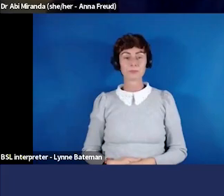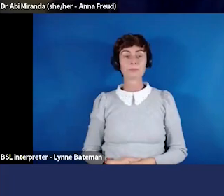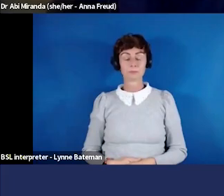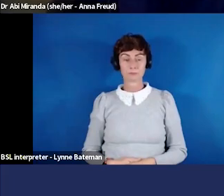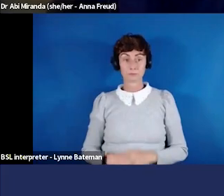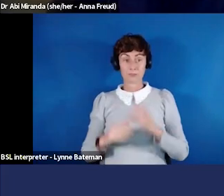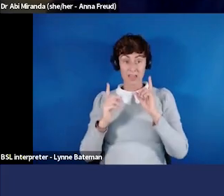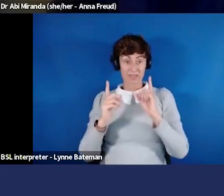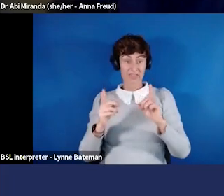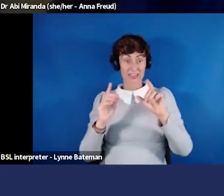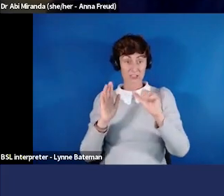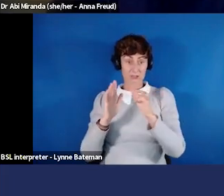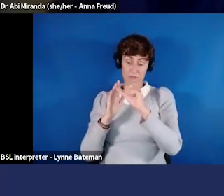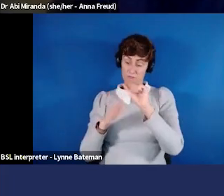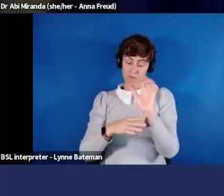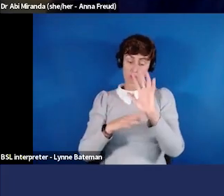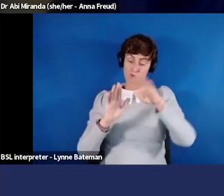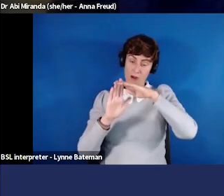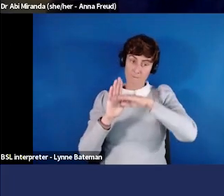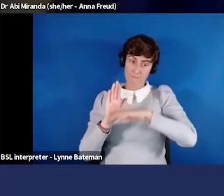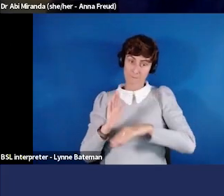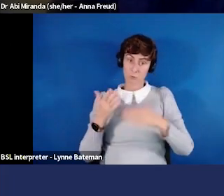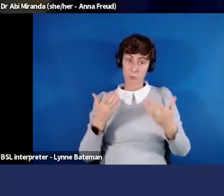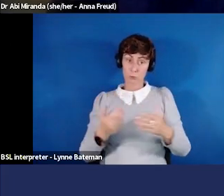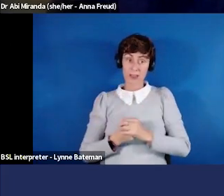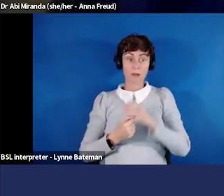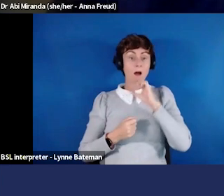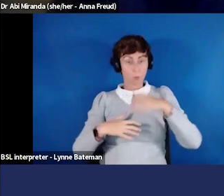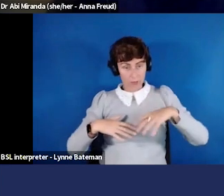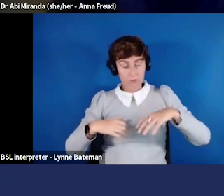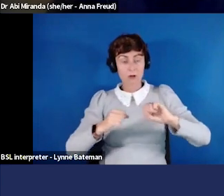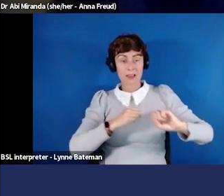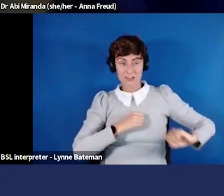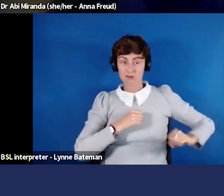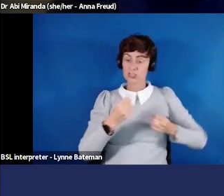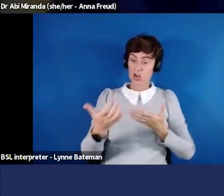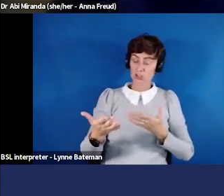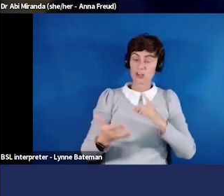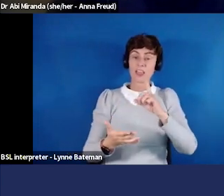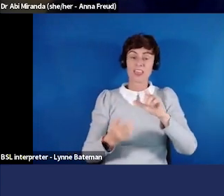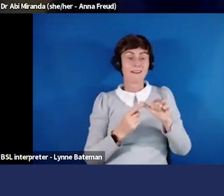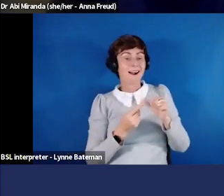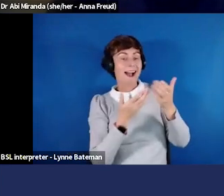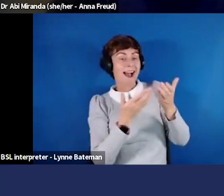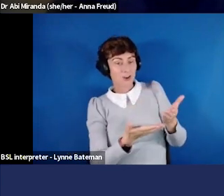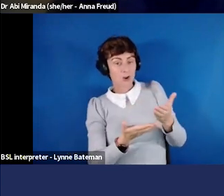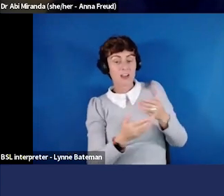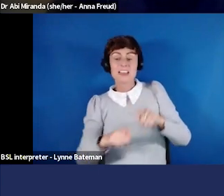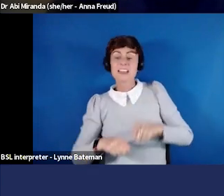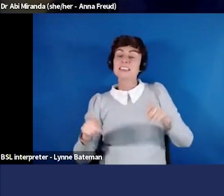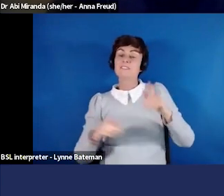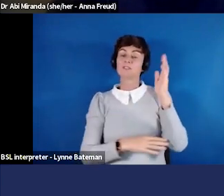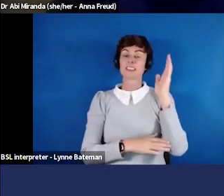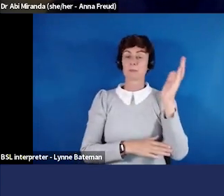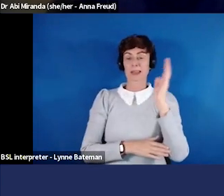This is the programme and the outline for the day, so I'll start by giving an introduction before handing over to the speakers so they can